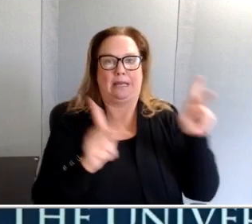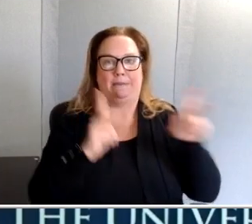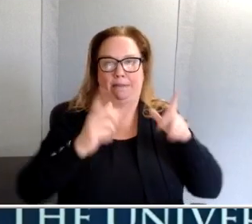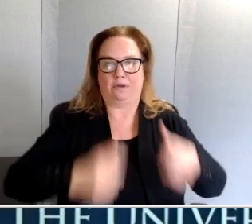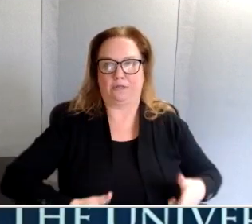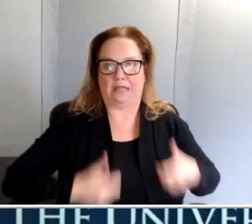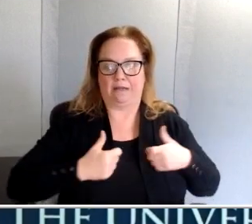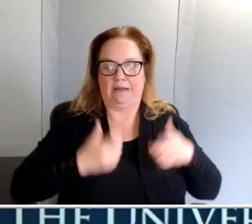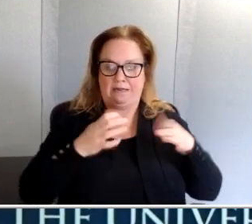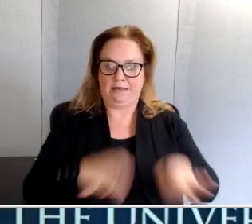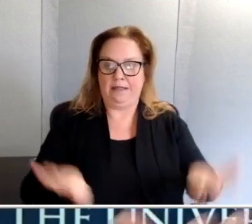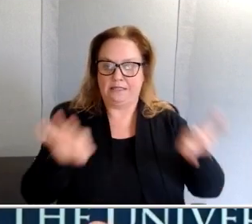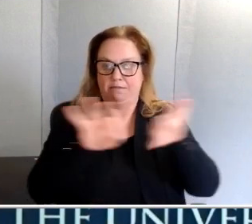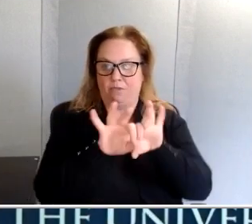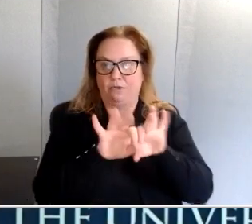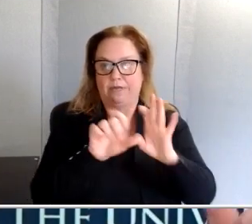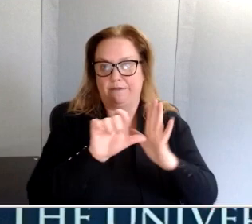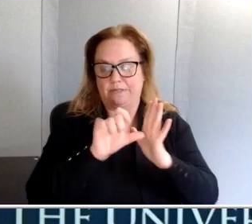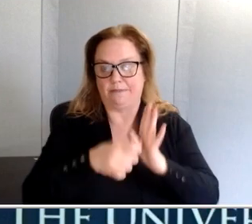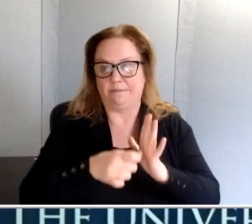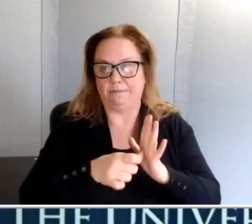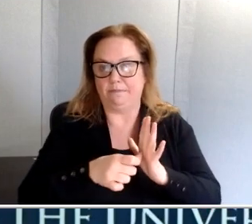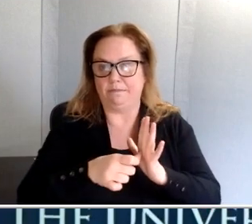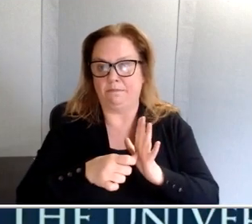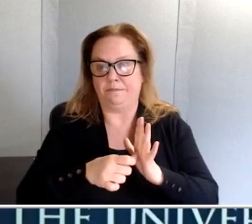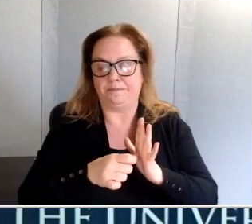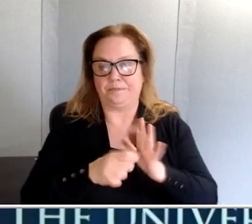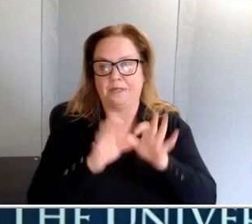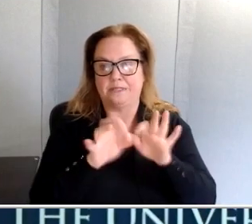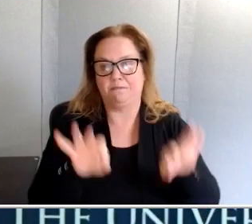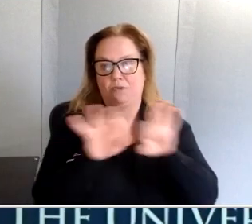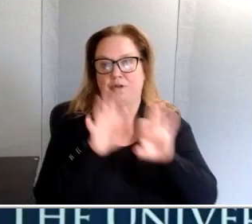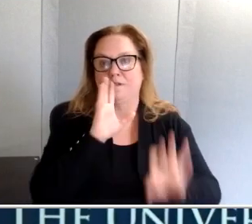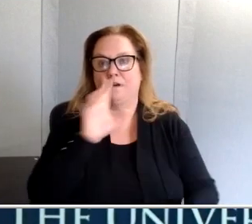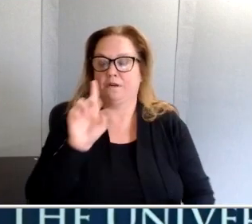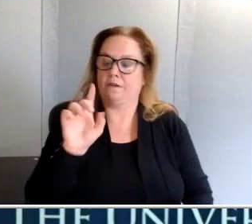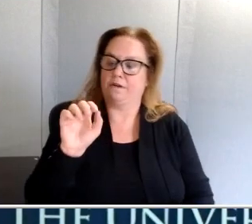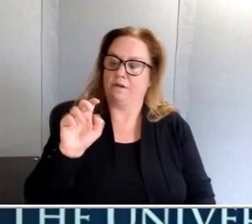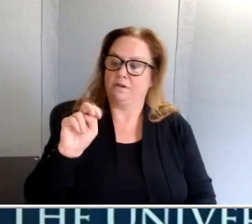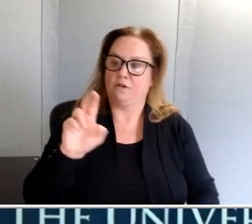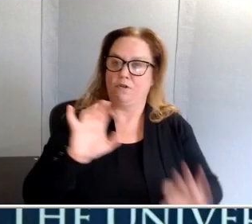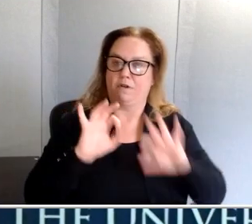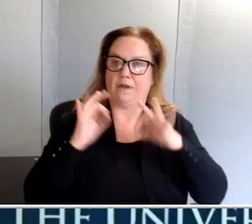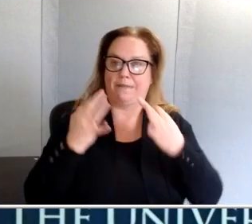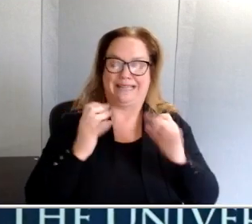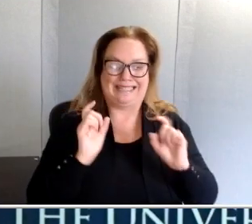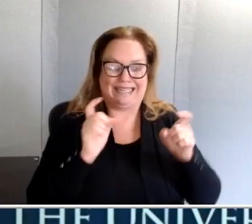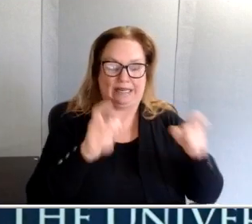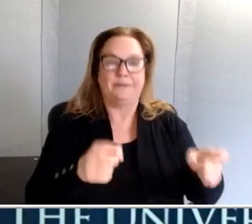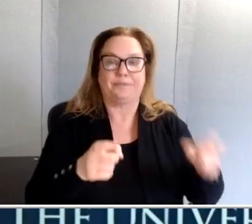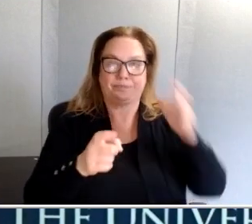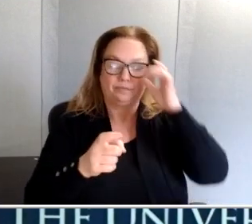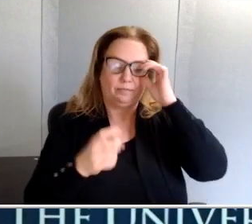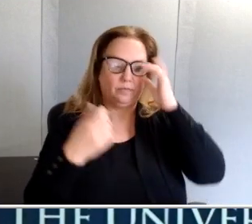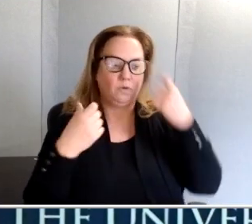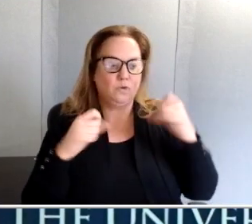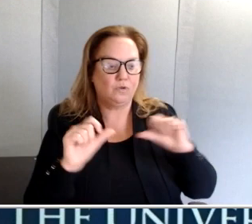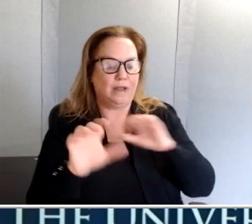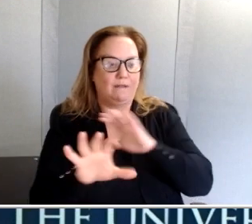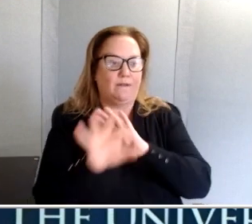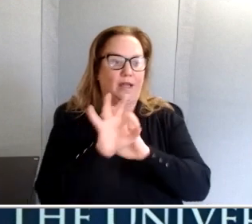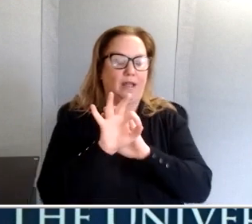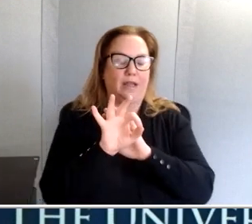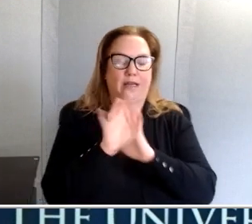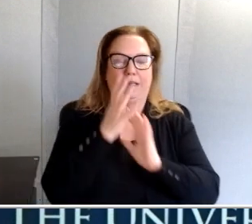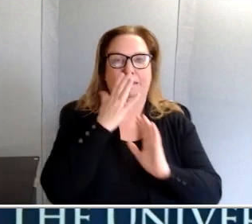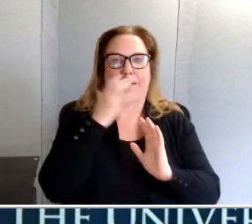really important. And I think that's really important when talking to donor families, that this really is a gift, and what we try to do is try to find the best